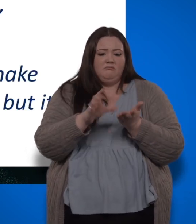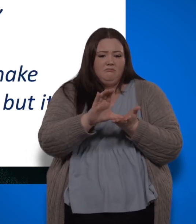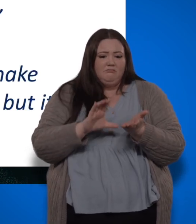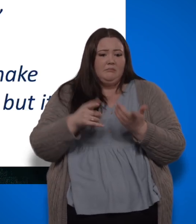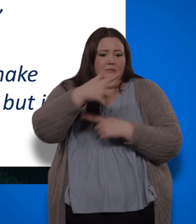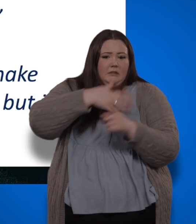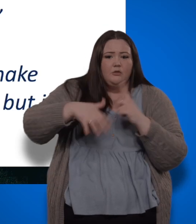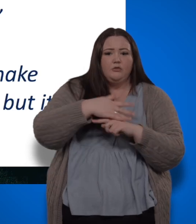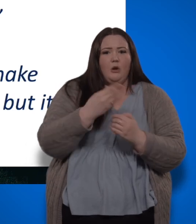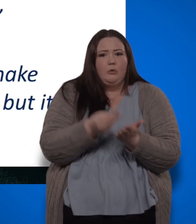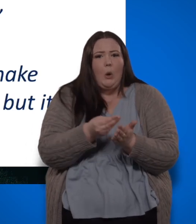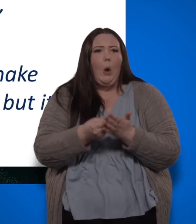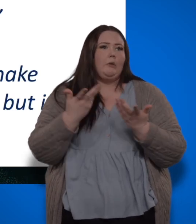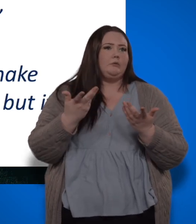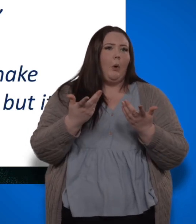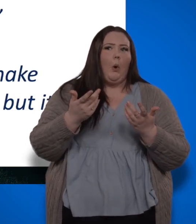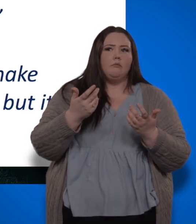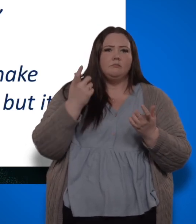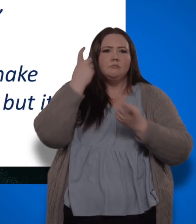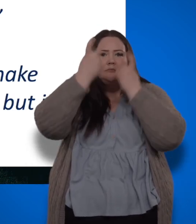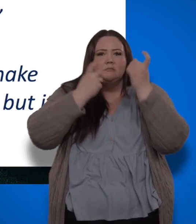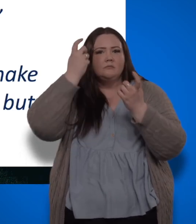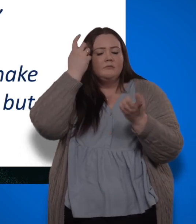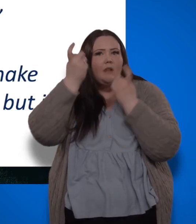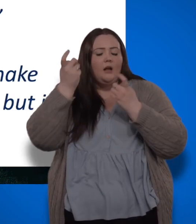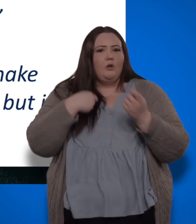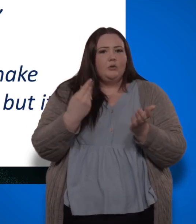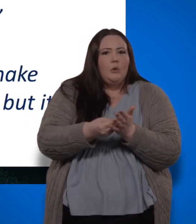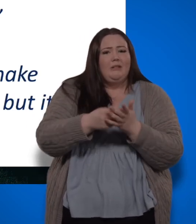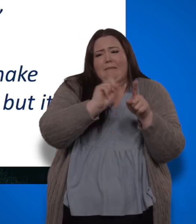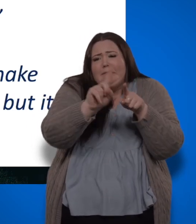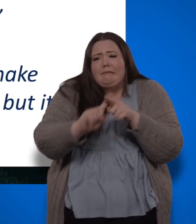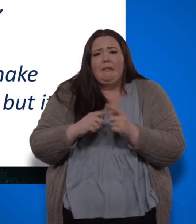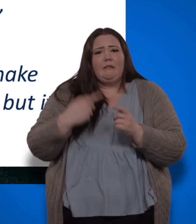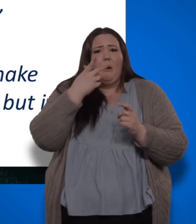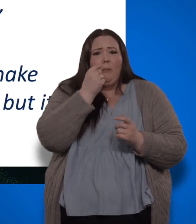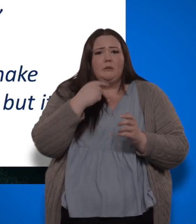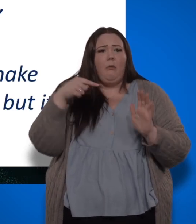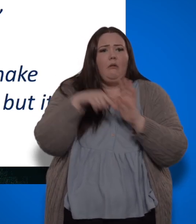costs, emotional costs of undergoing this kind of enhancement.